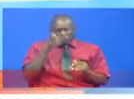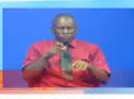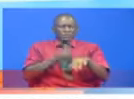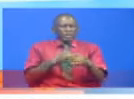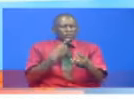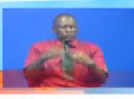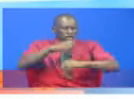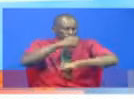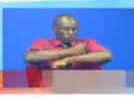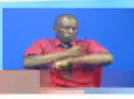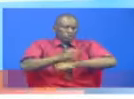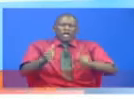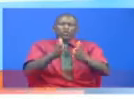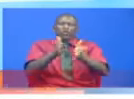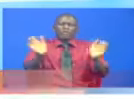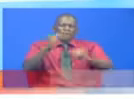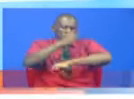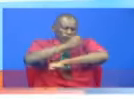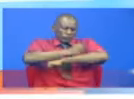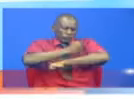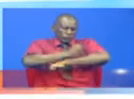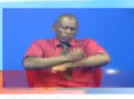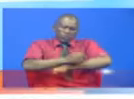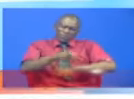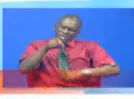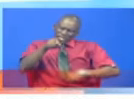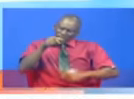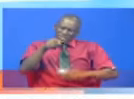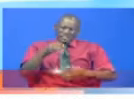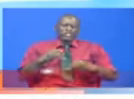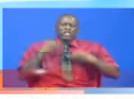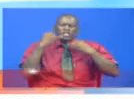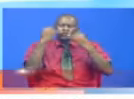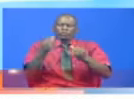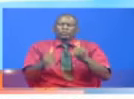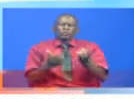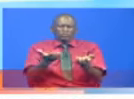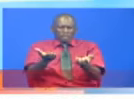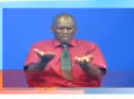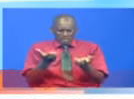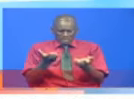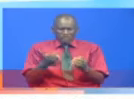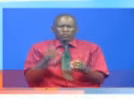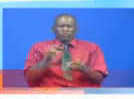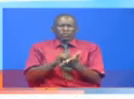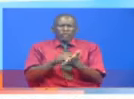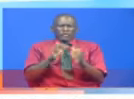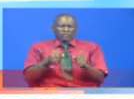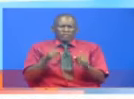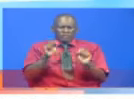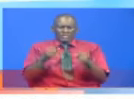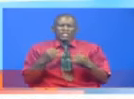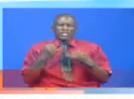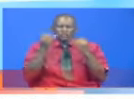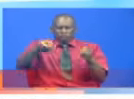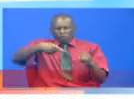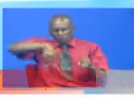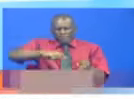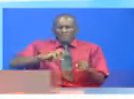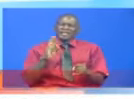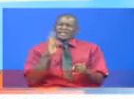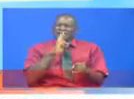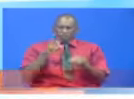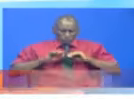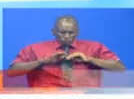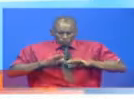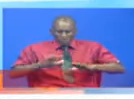schools and reopening of schools, it is this kind of information that will inform us what the risks are in terms of transmission